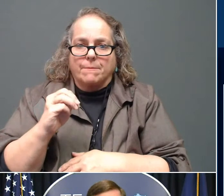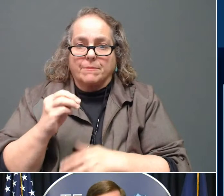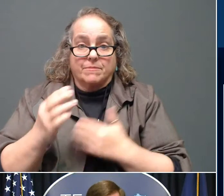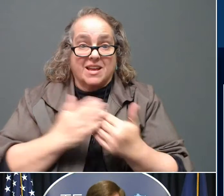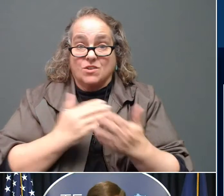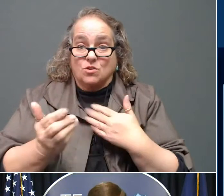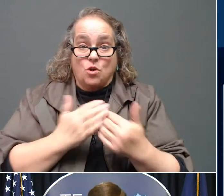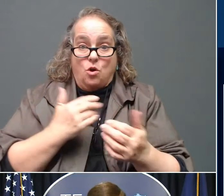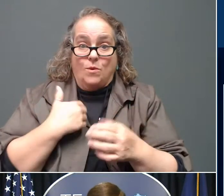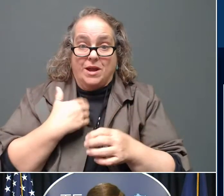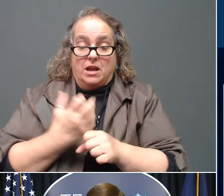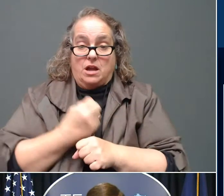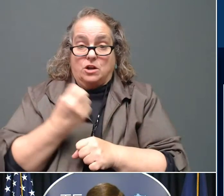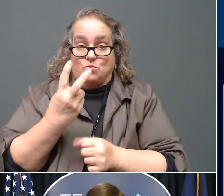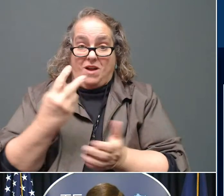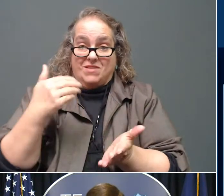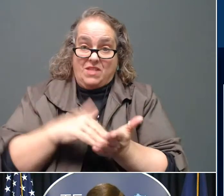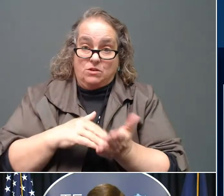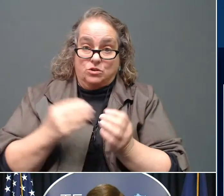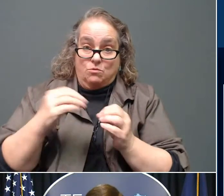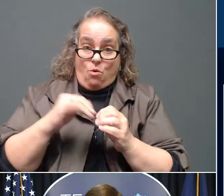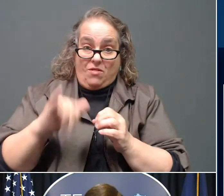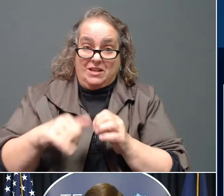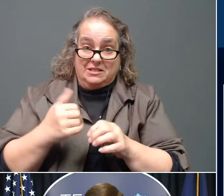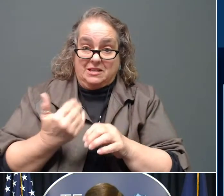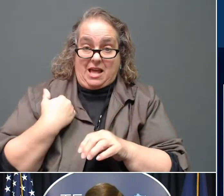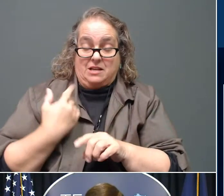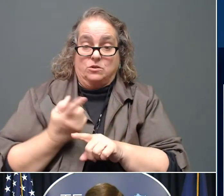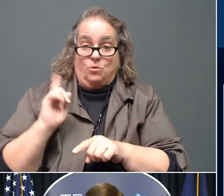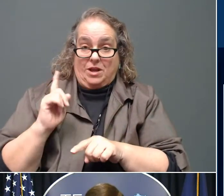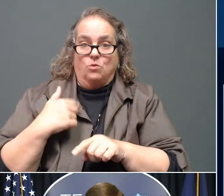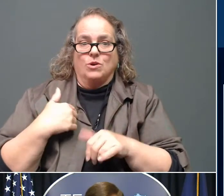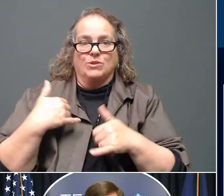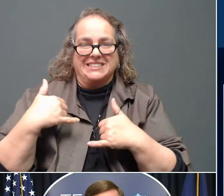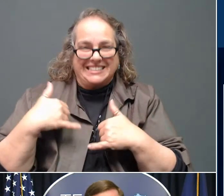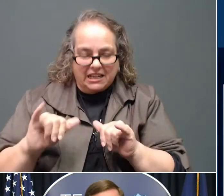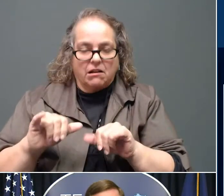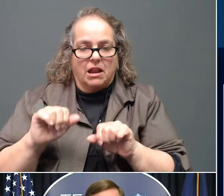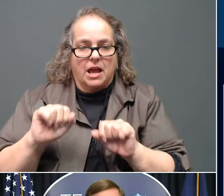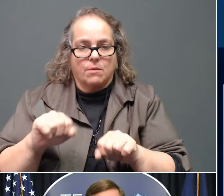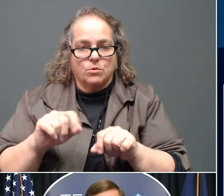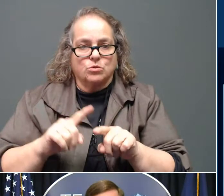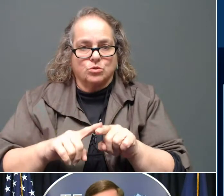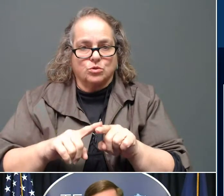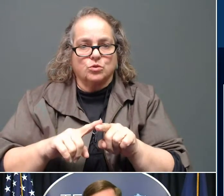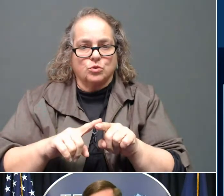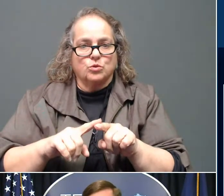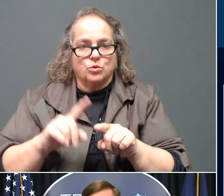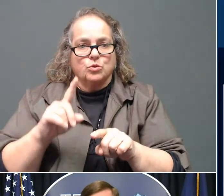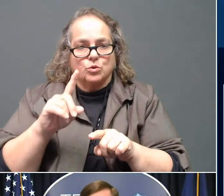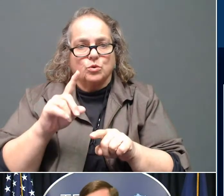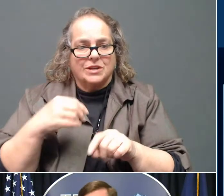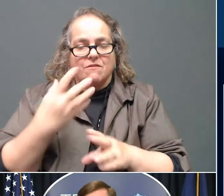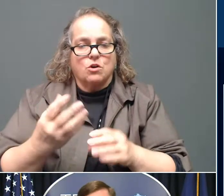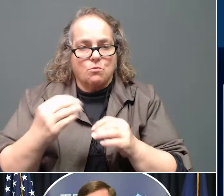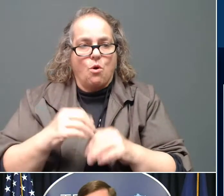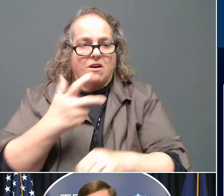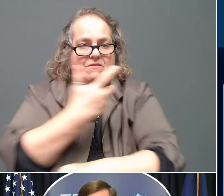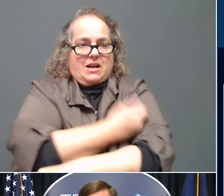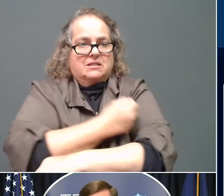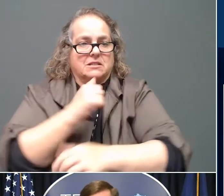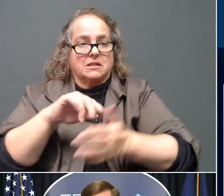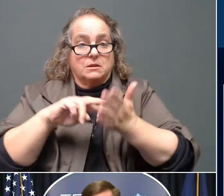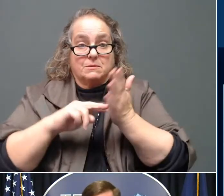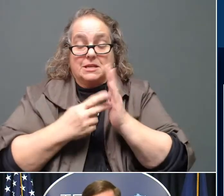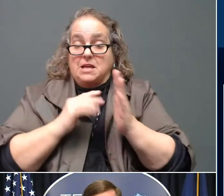more this last week than the week before, we were still able to do that. It means that our only limitation